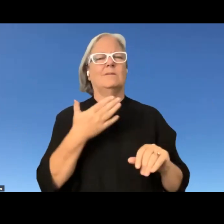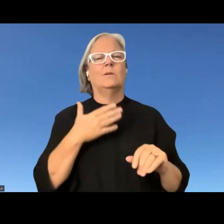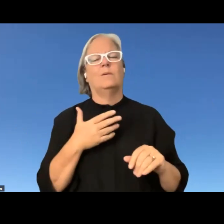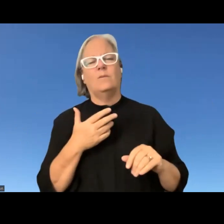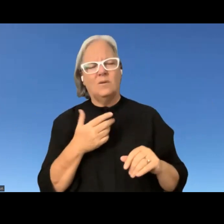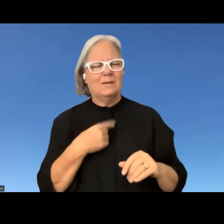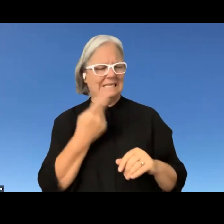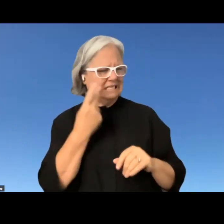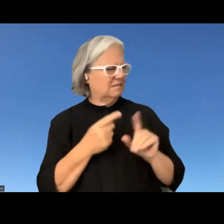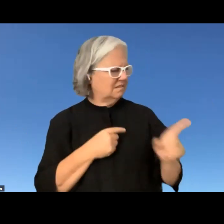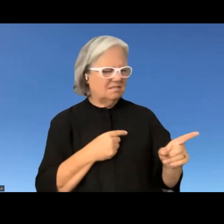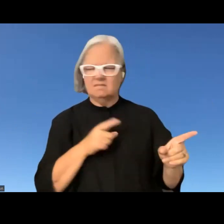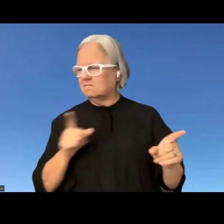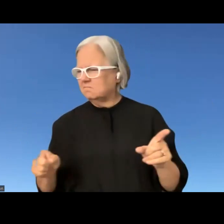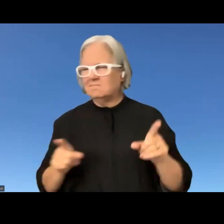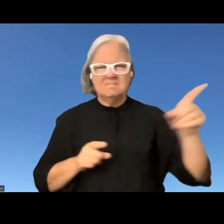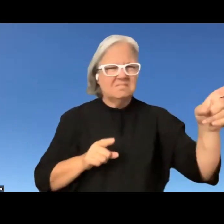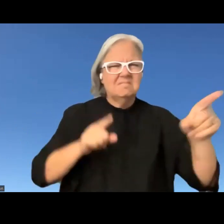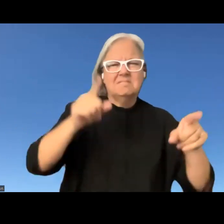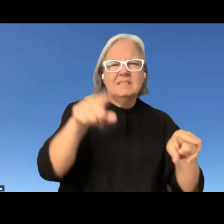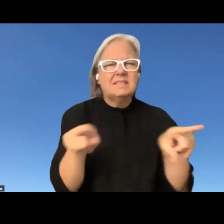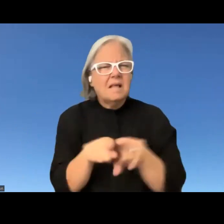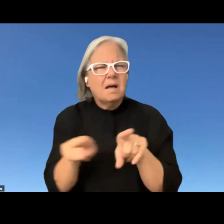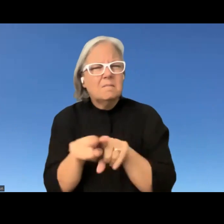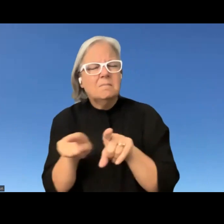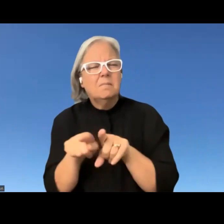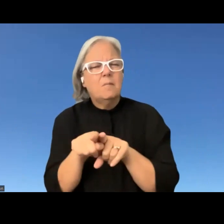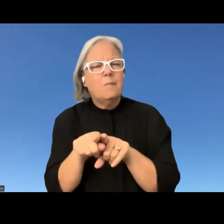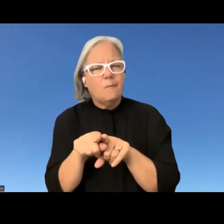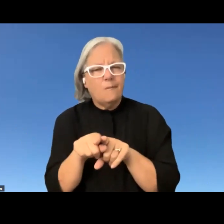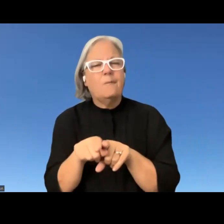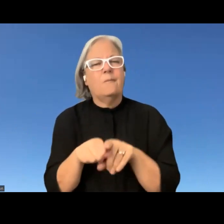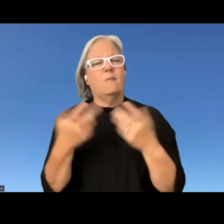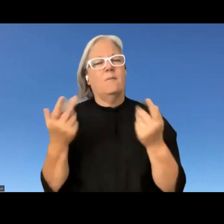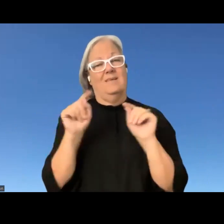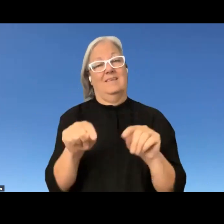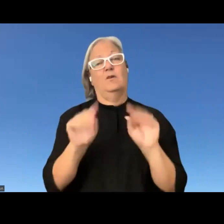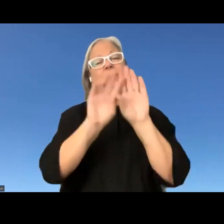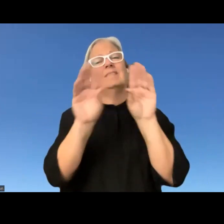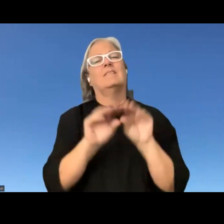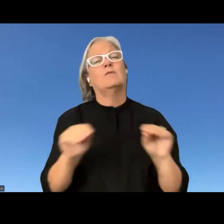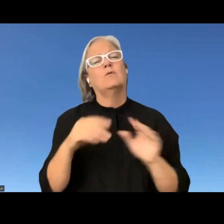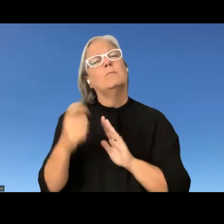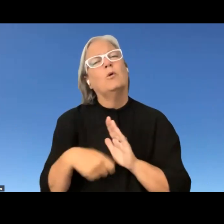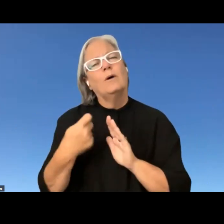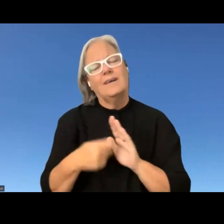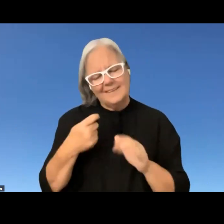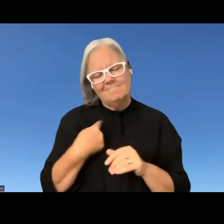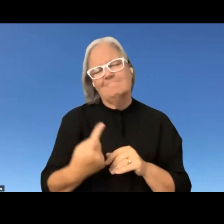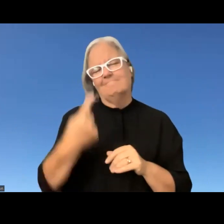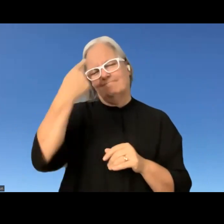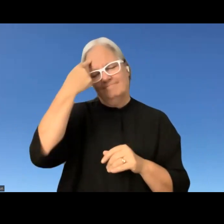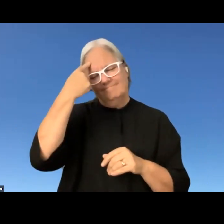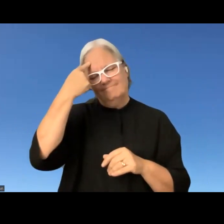terms of impact transfer going on with Zero project, it seemed very sensible for us to pool